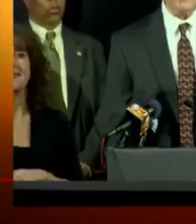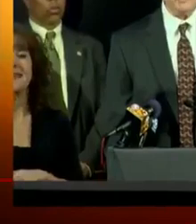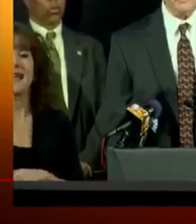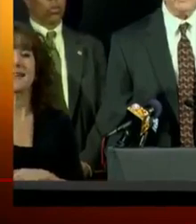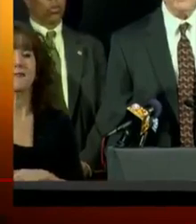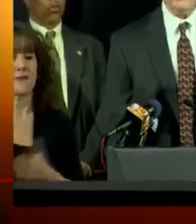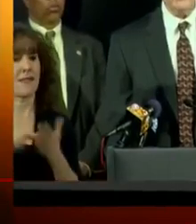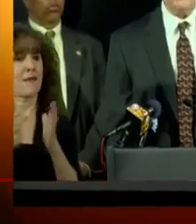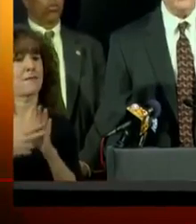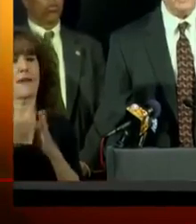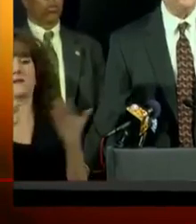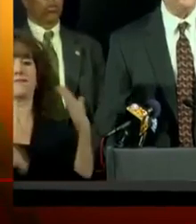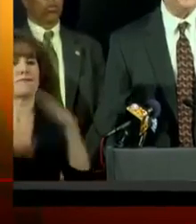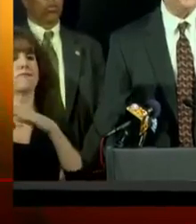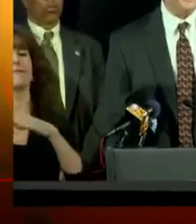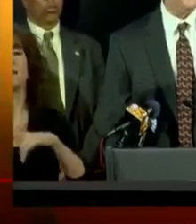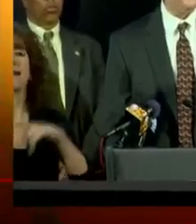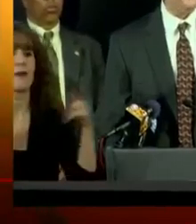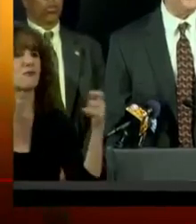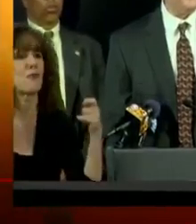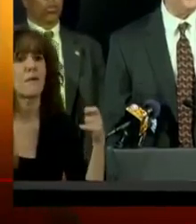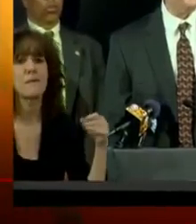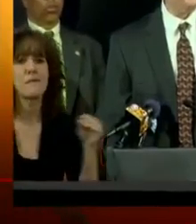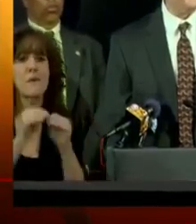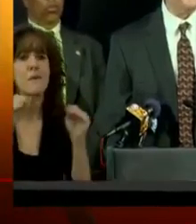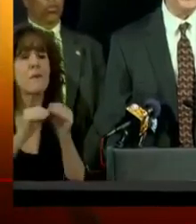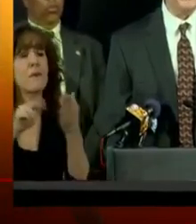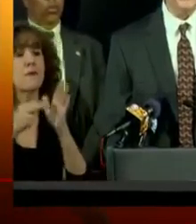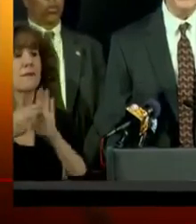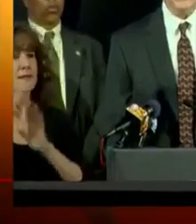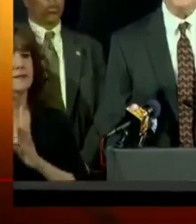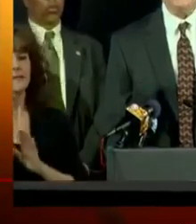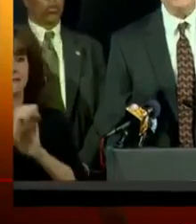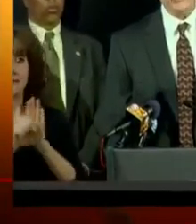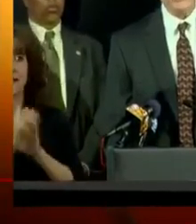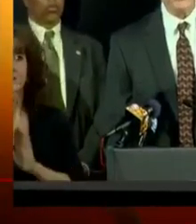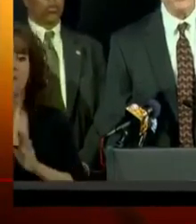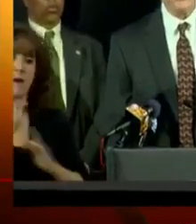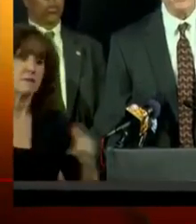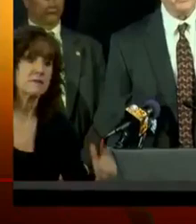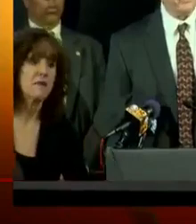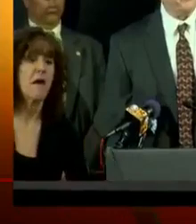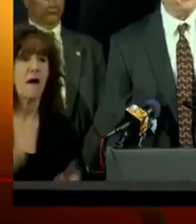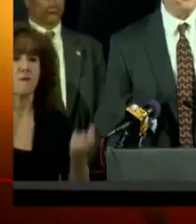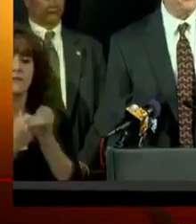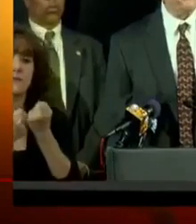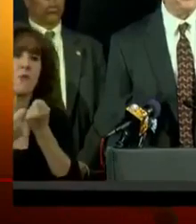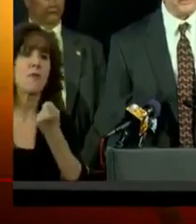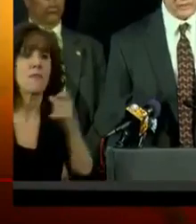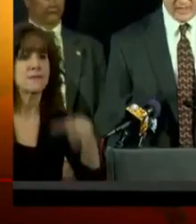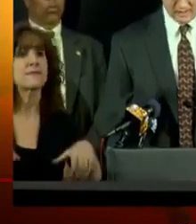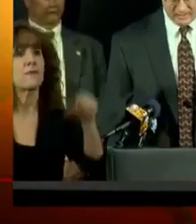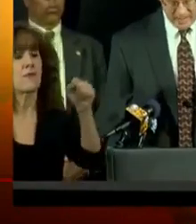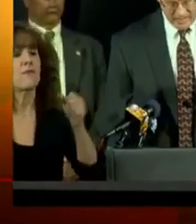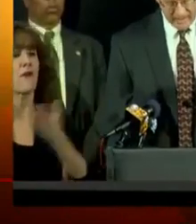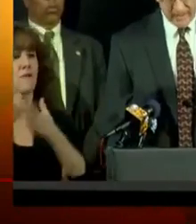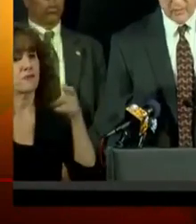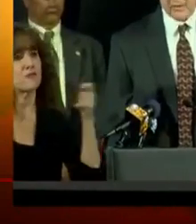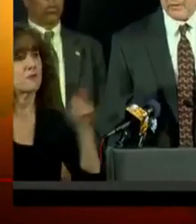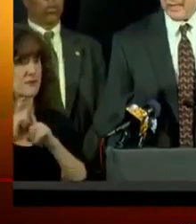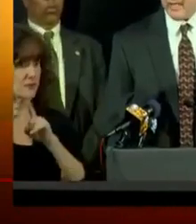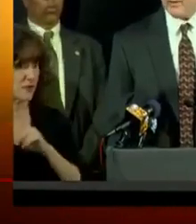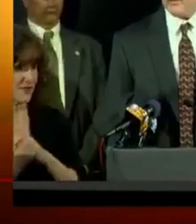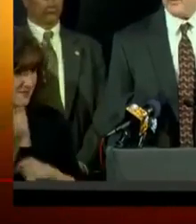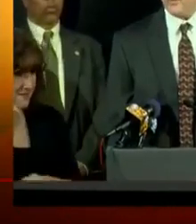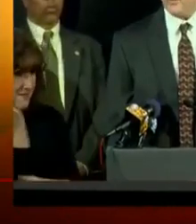their capability, and they actually need help from the state and Maryland to move in and to support their efforts to curb the situation.